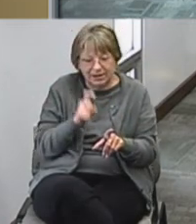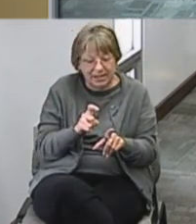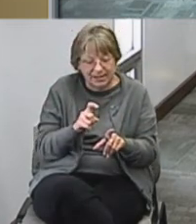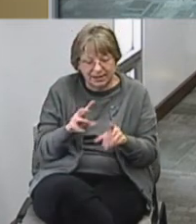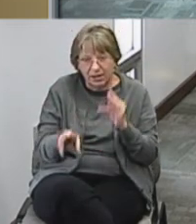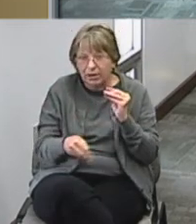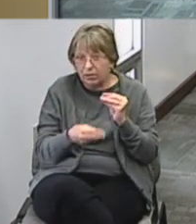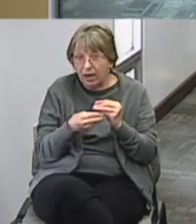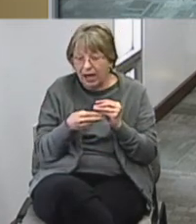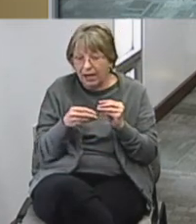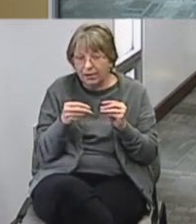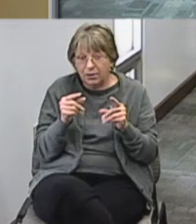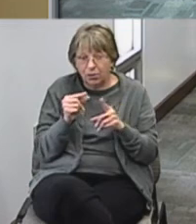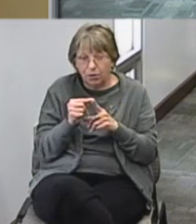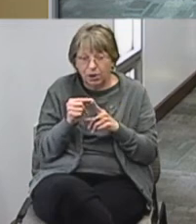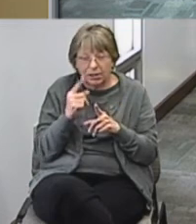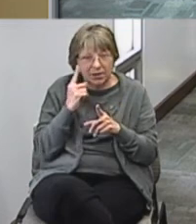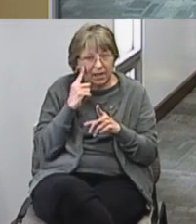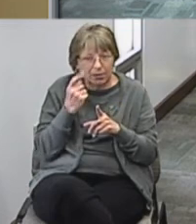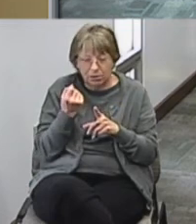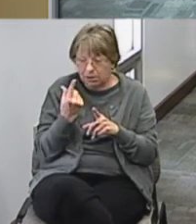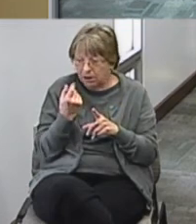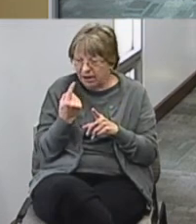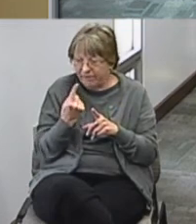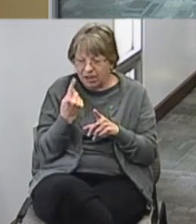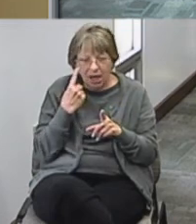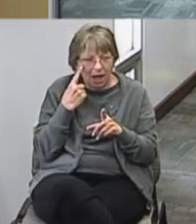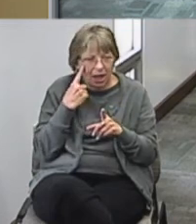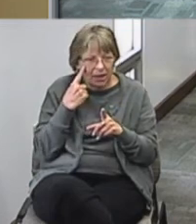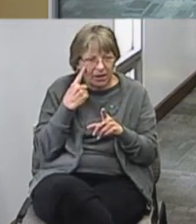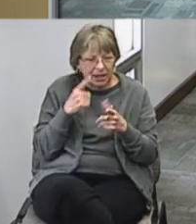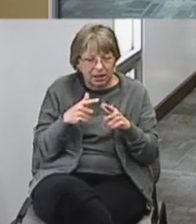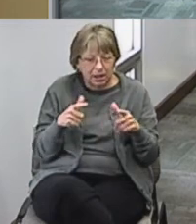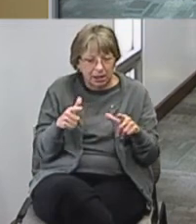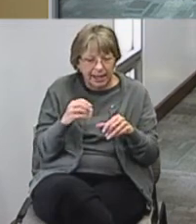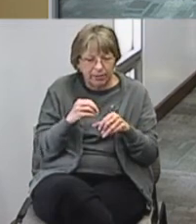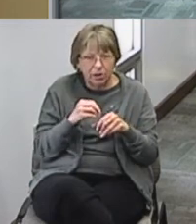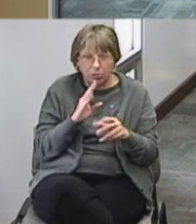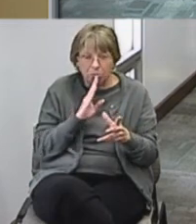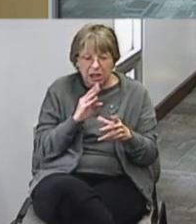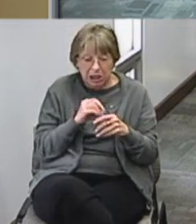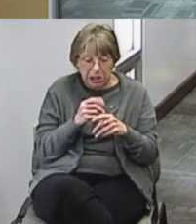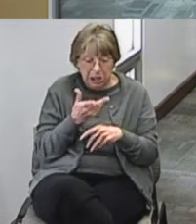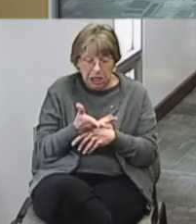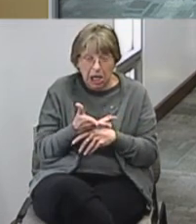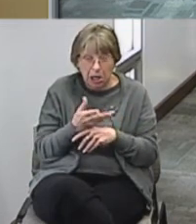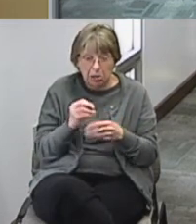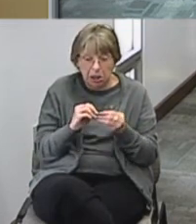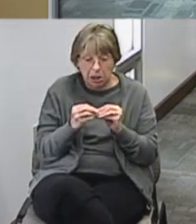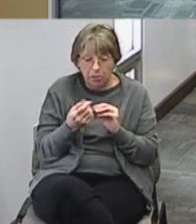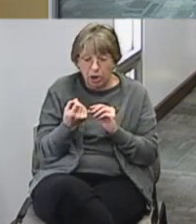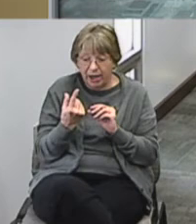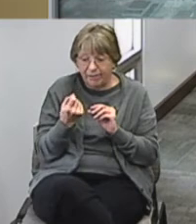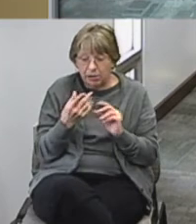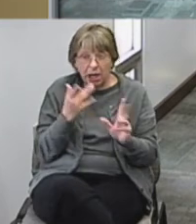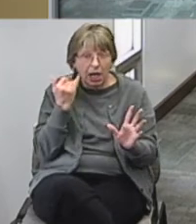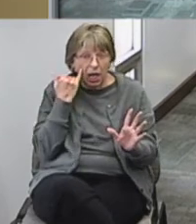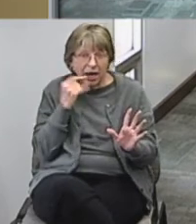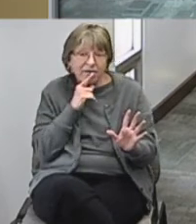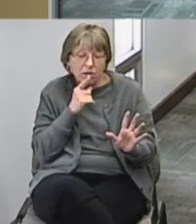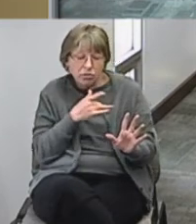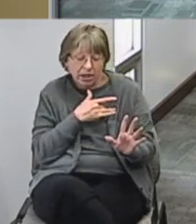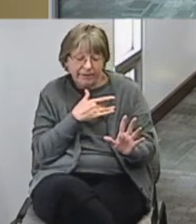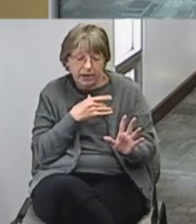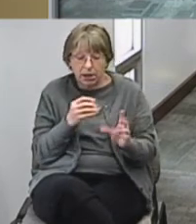verbiage in there, I think it was number 11. I think the verbiage being in there, if I truly feel that number 11 gives us